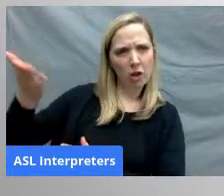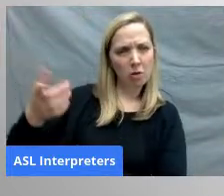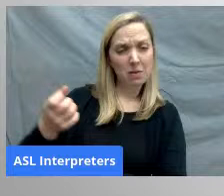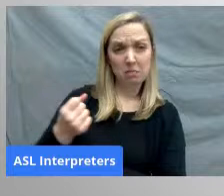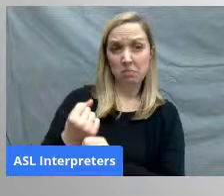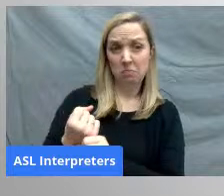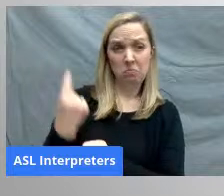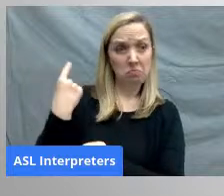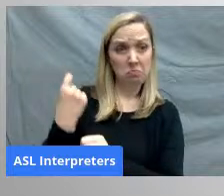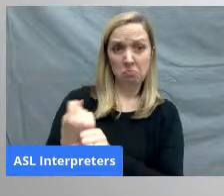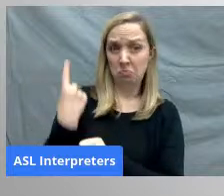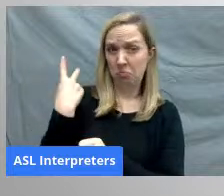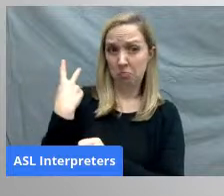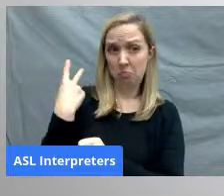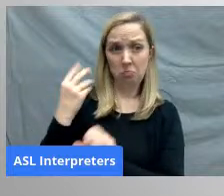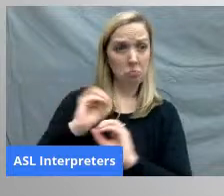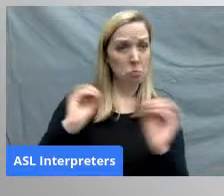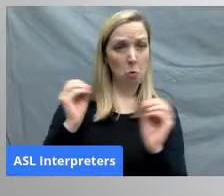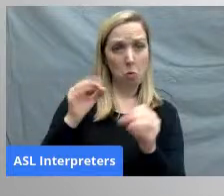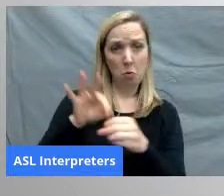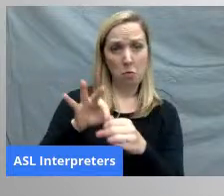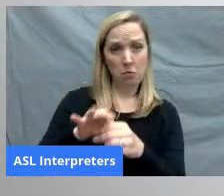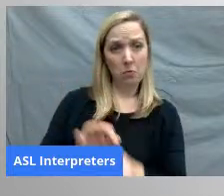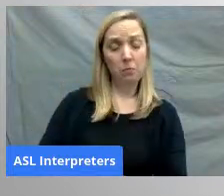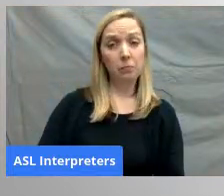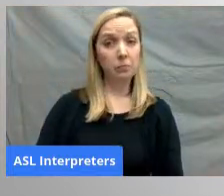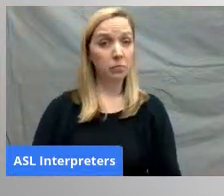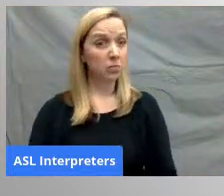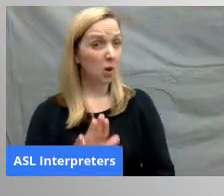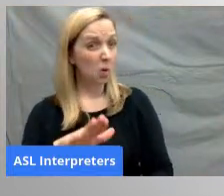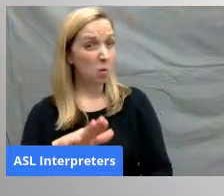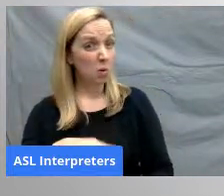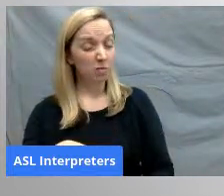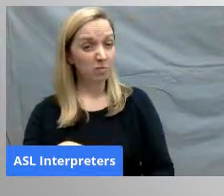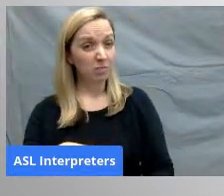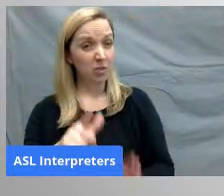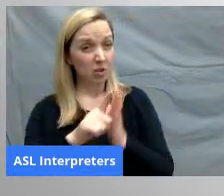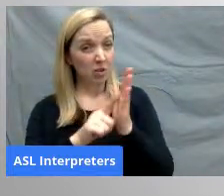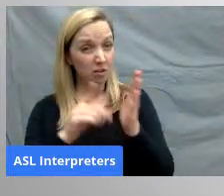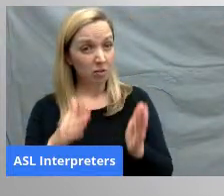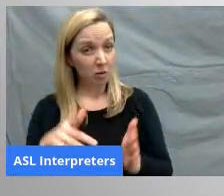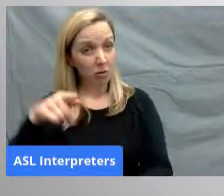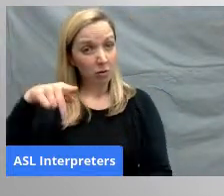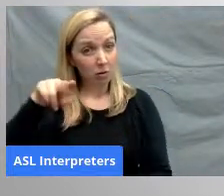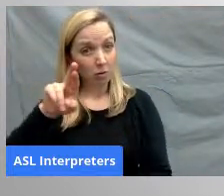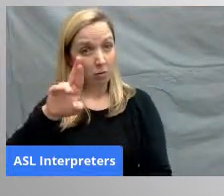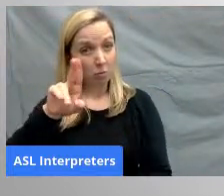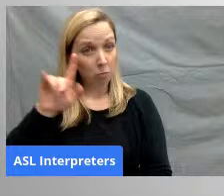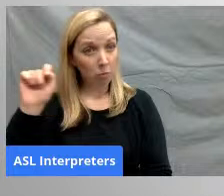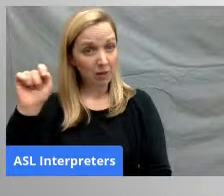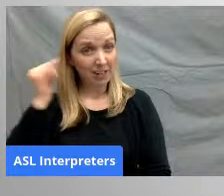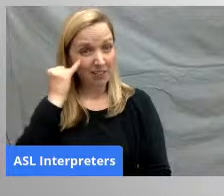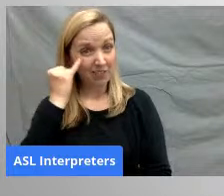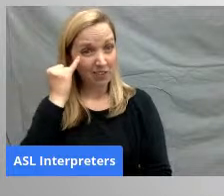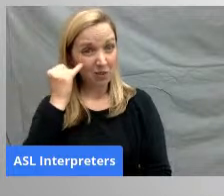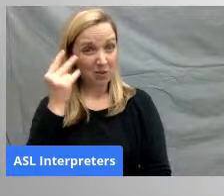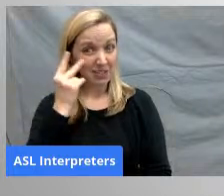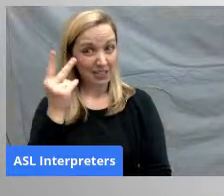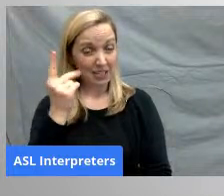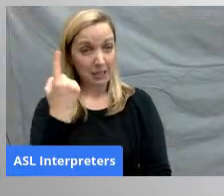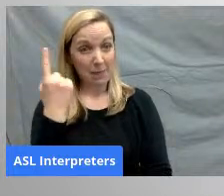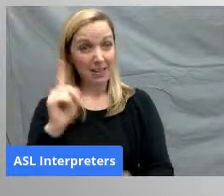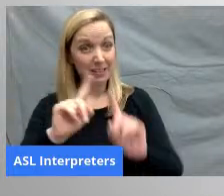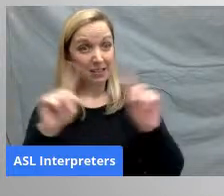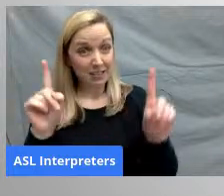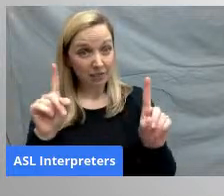Okay. Well, and if we need to vote, Mr. Pruitt, if you see something differently, you and Dr. Yeager, from looking through the policy, I